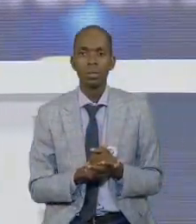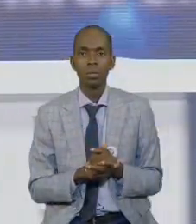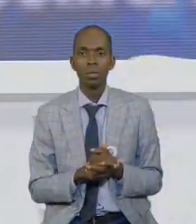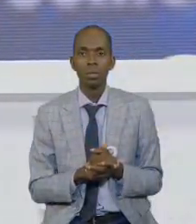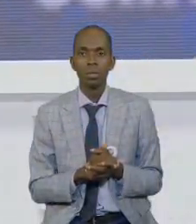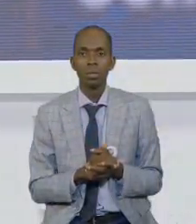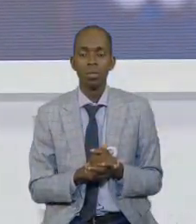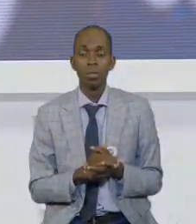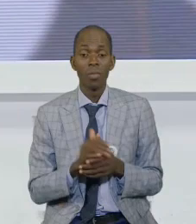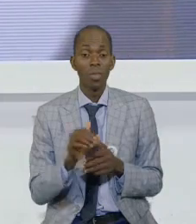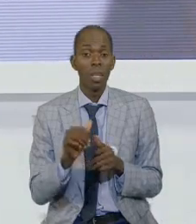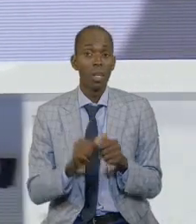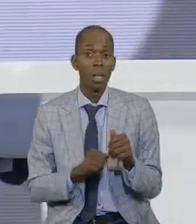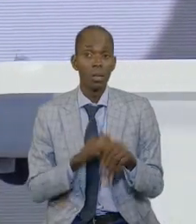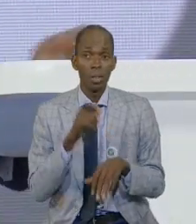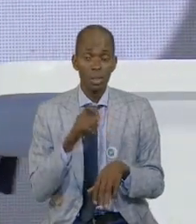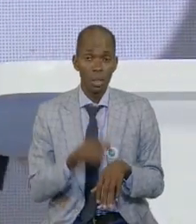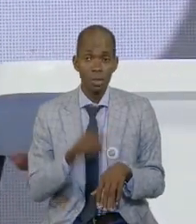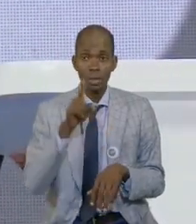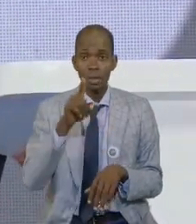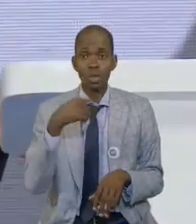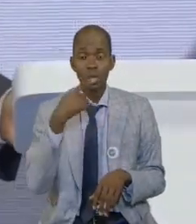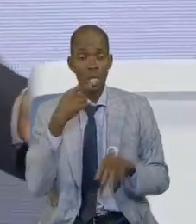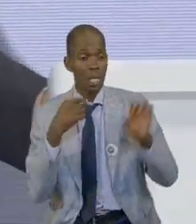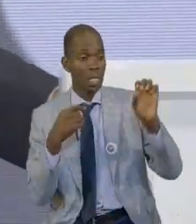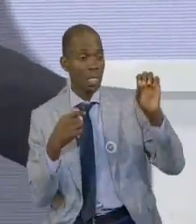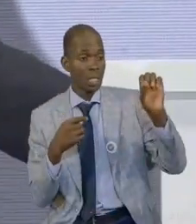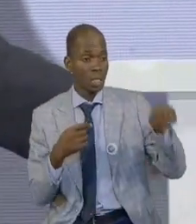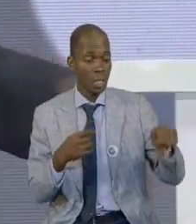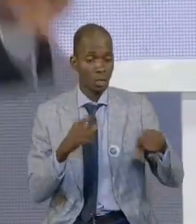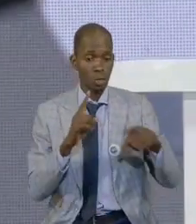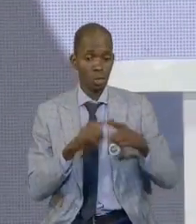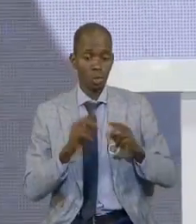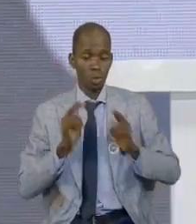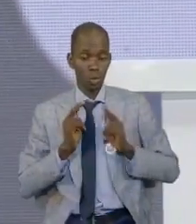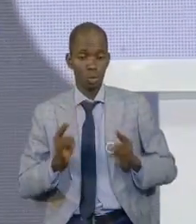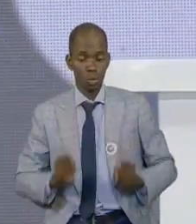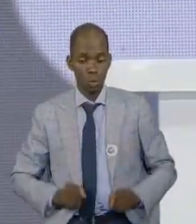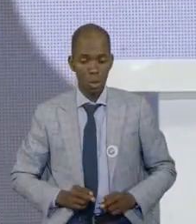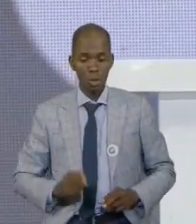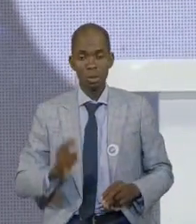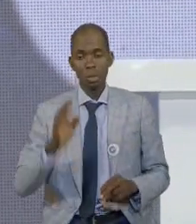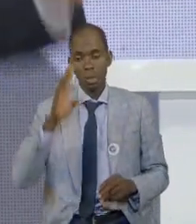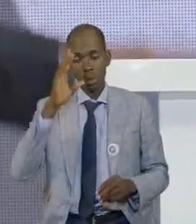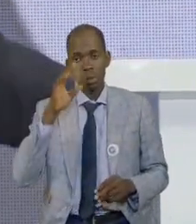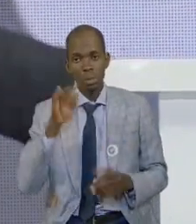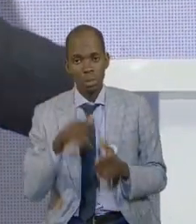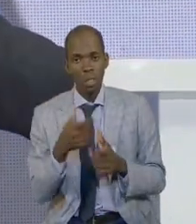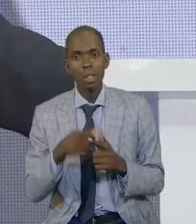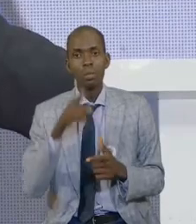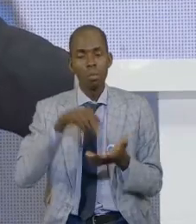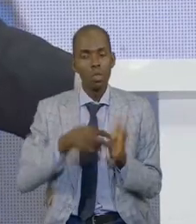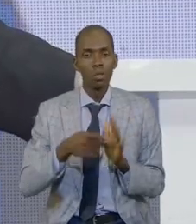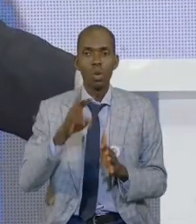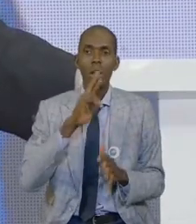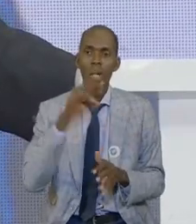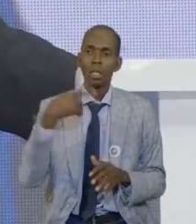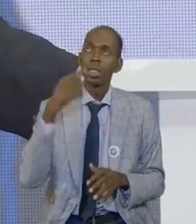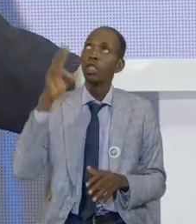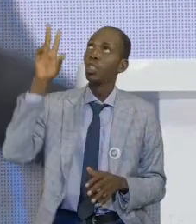every time you say yes to a man a woman of the world you say no to God